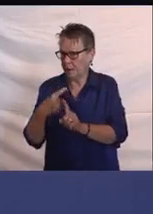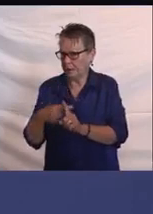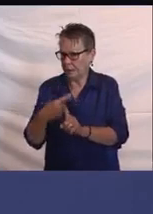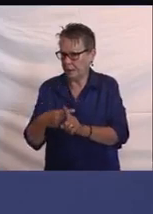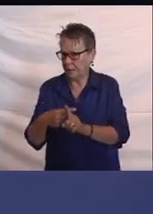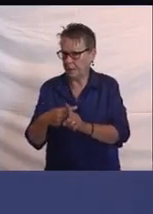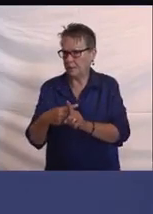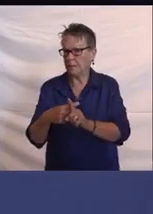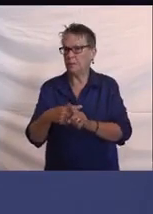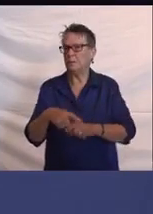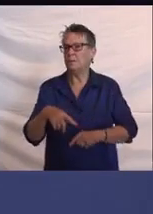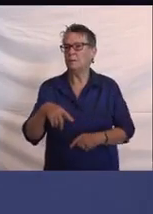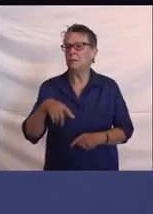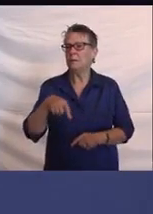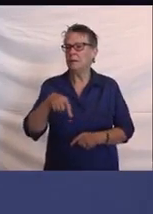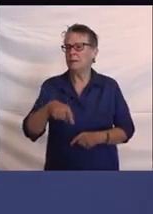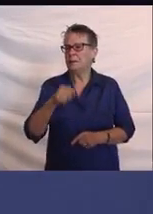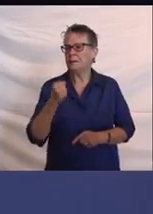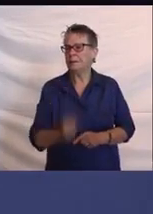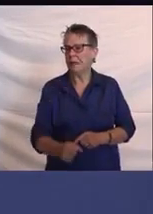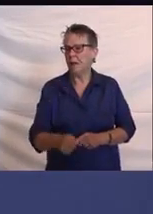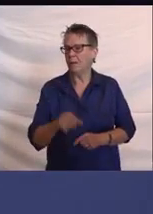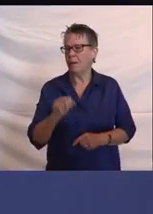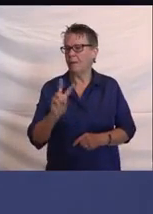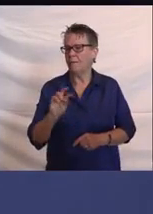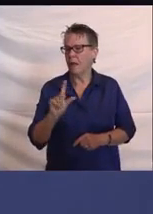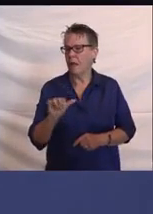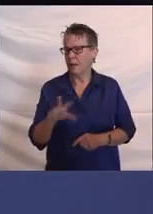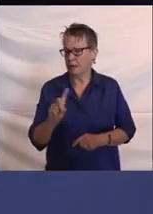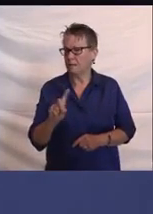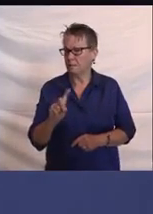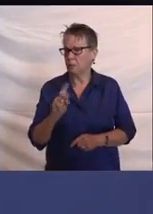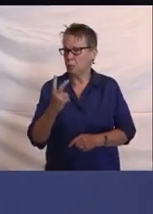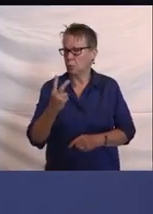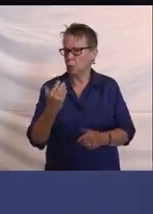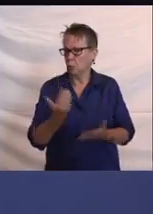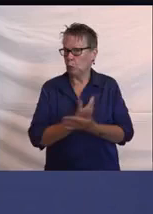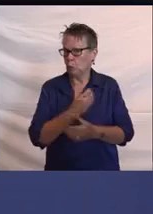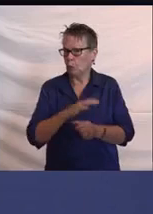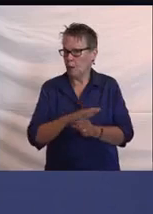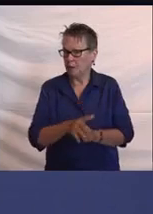our psychiatric hospitals, there's 1 new case among a patient at Ann Klein.